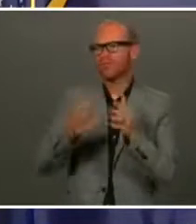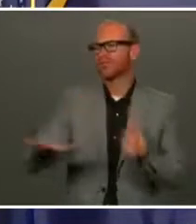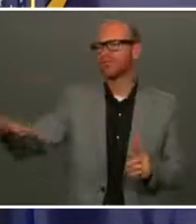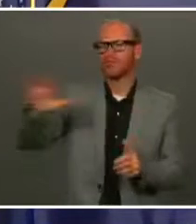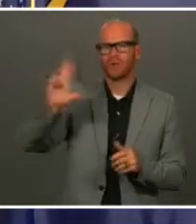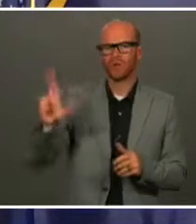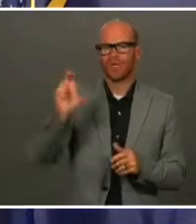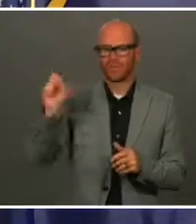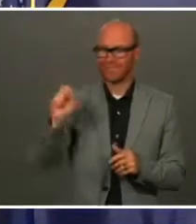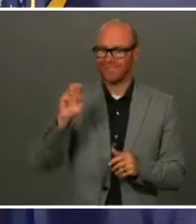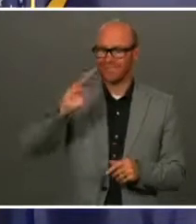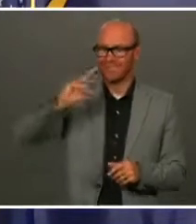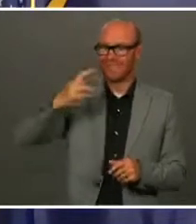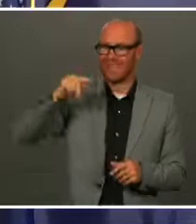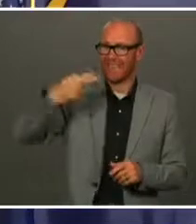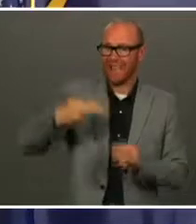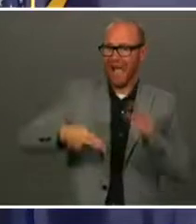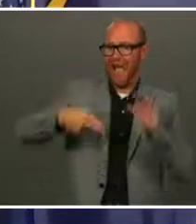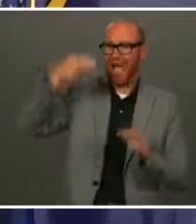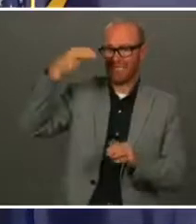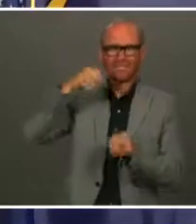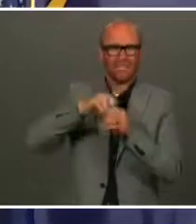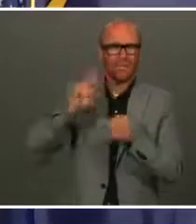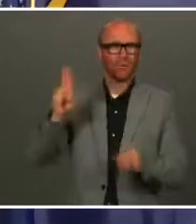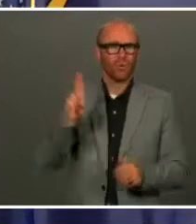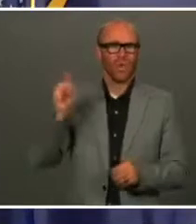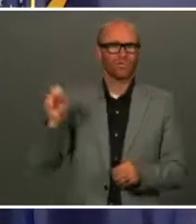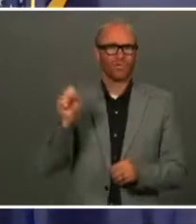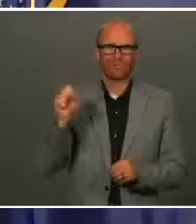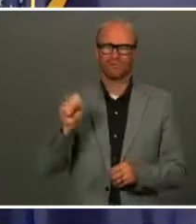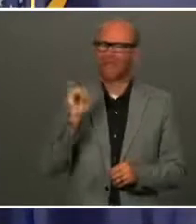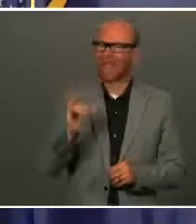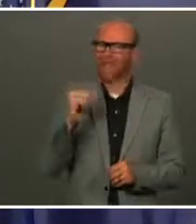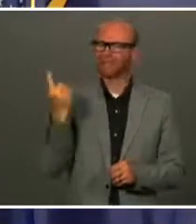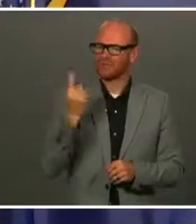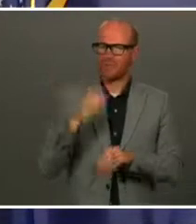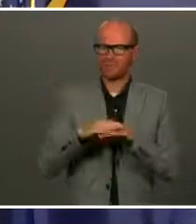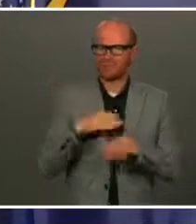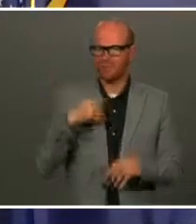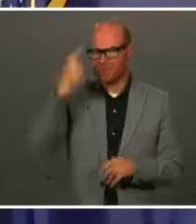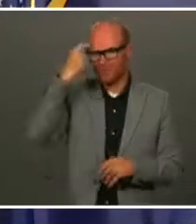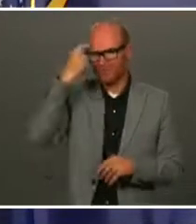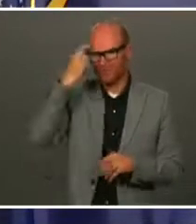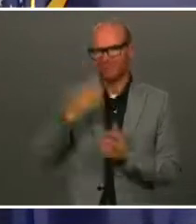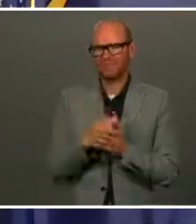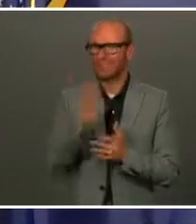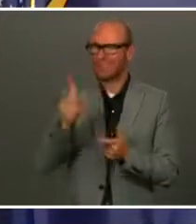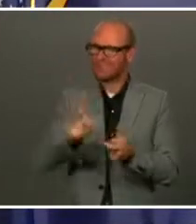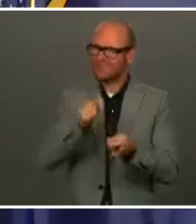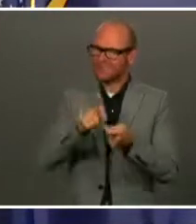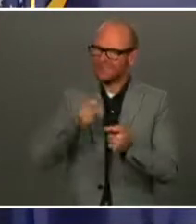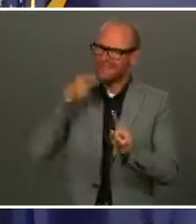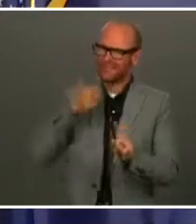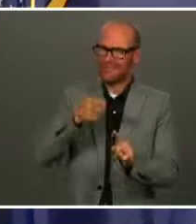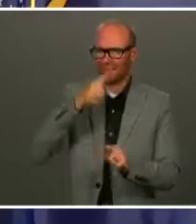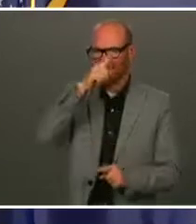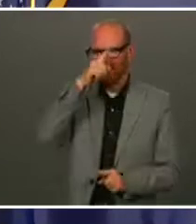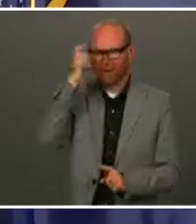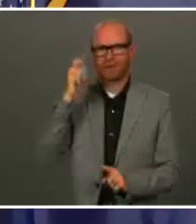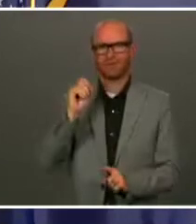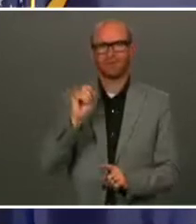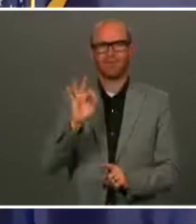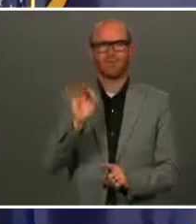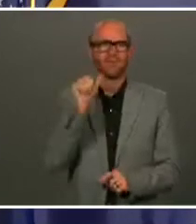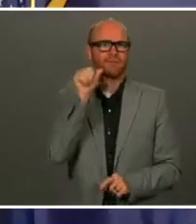have the sixth highest rate in the nation right now. It's something that's always on my mind, but specifically because